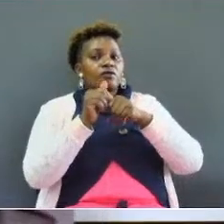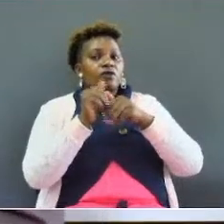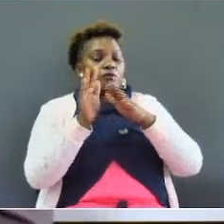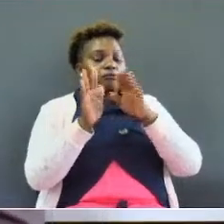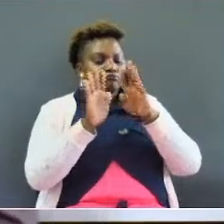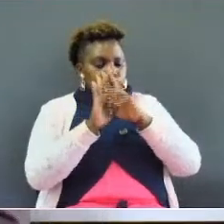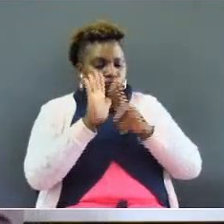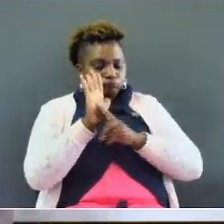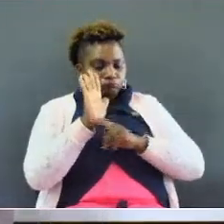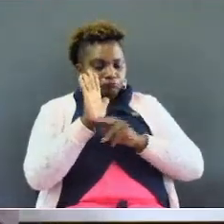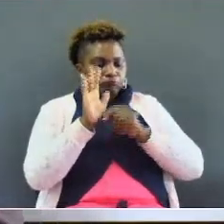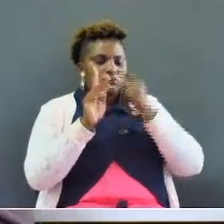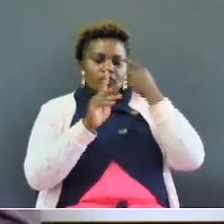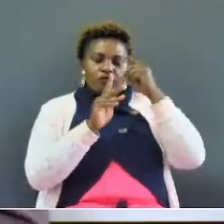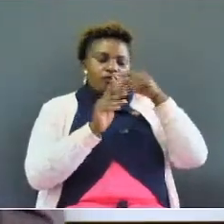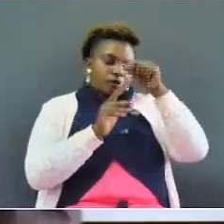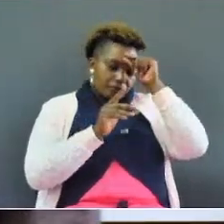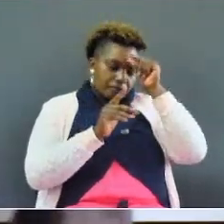protocols that are needed.